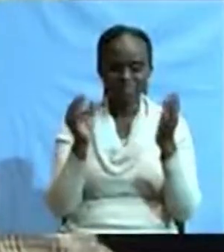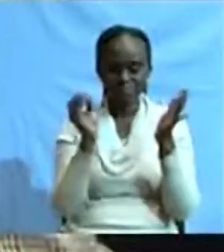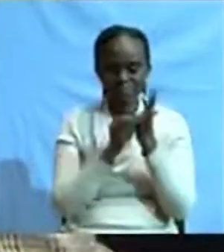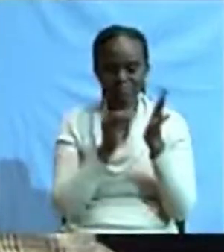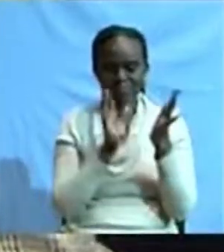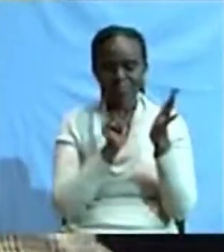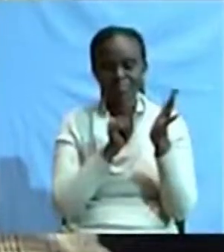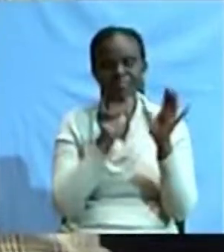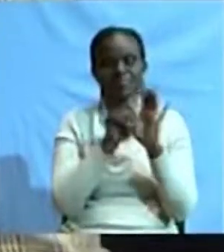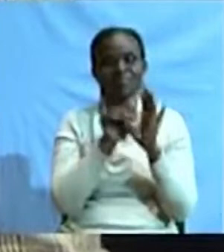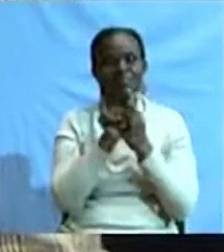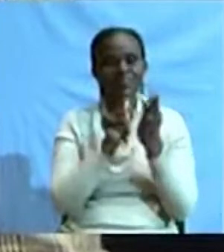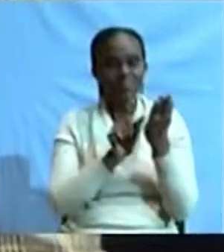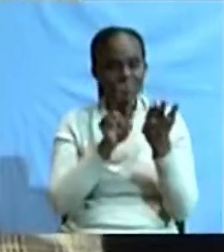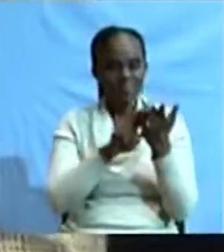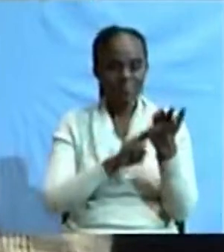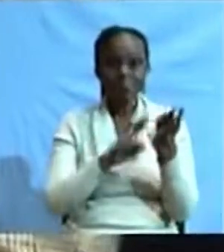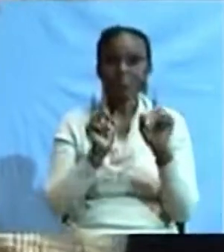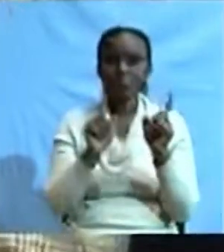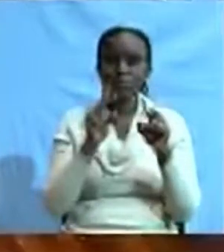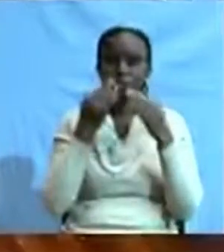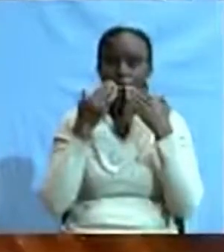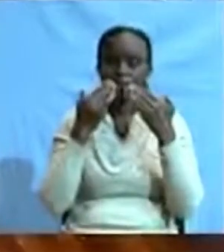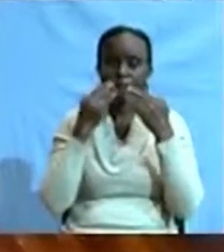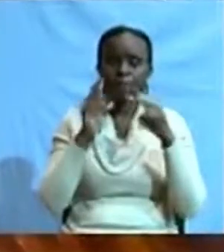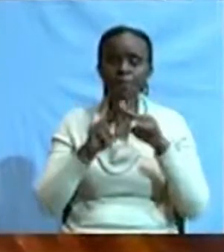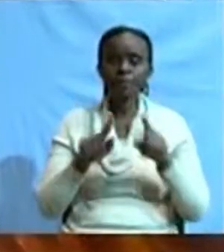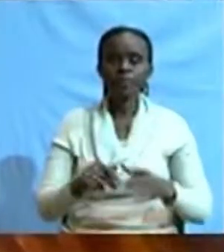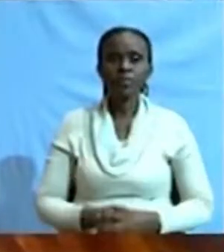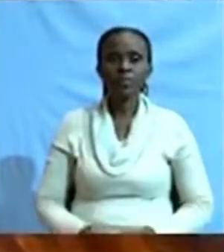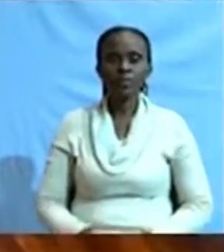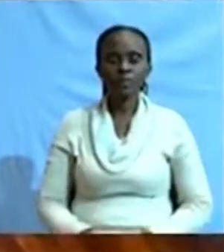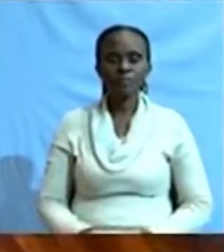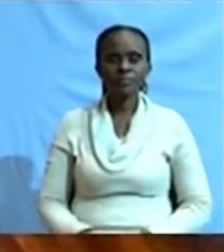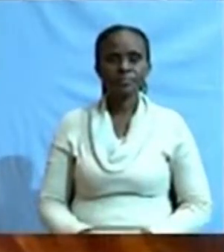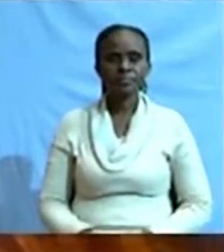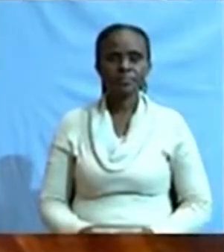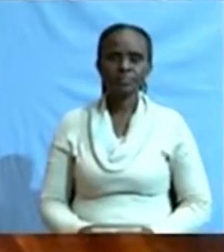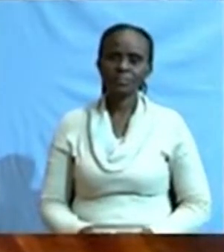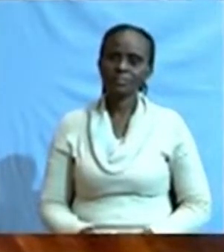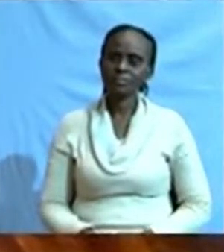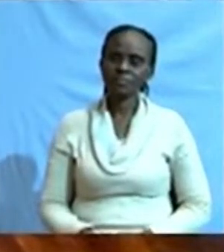this report? Thank you, Chair. Chair, where